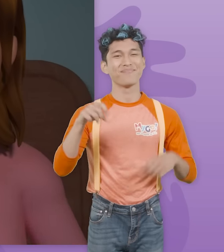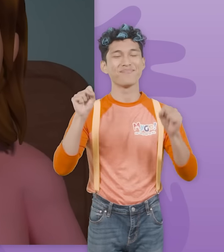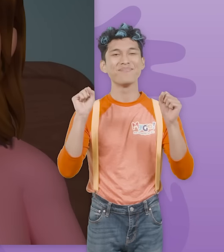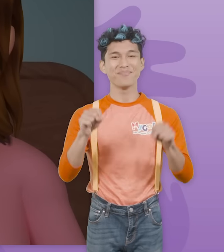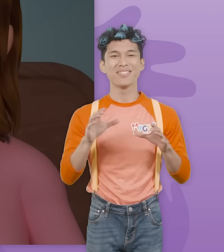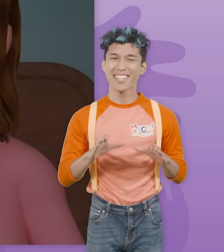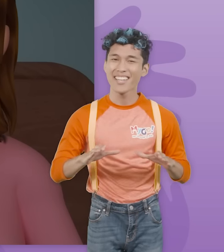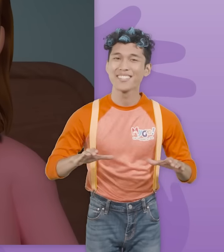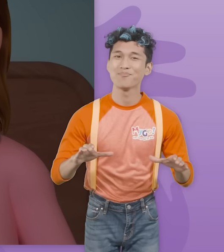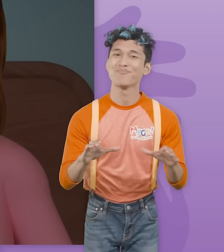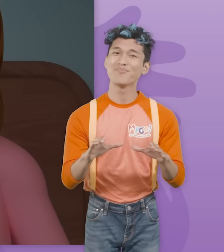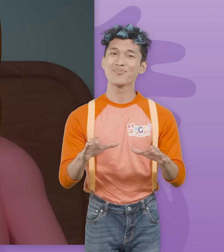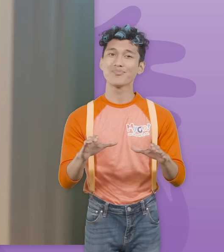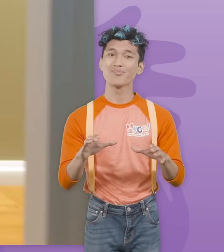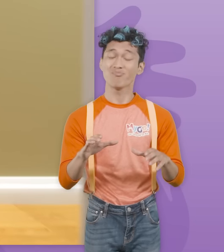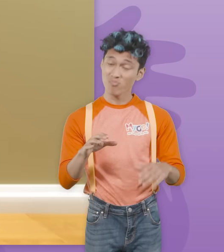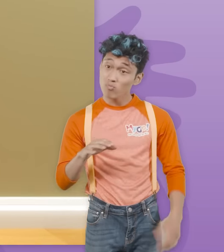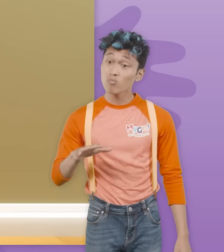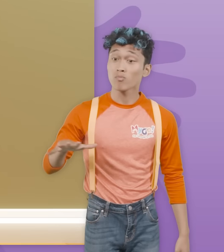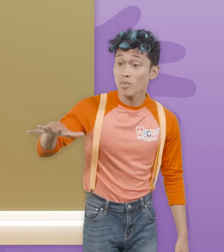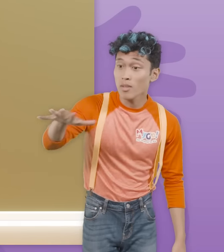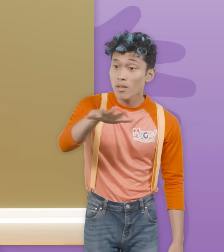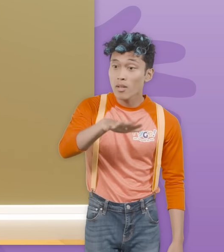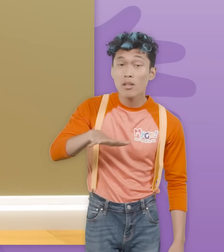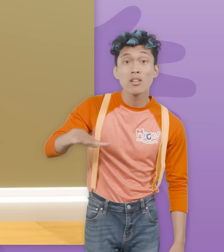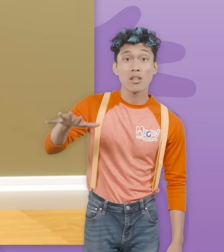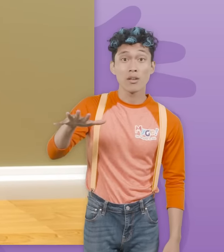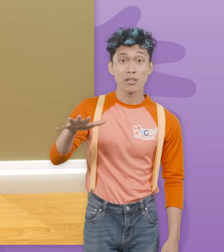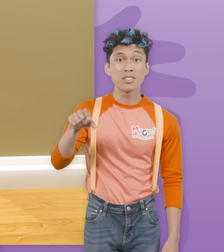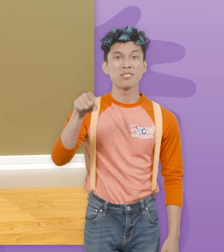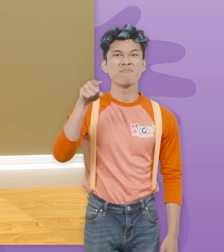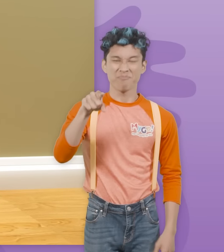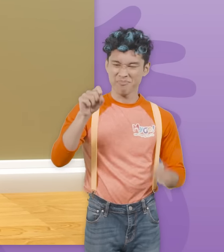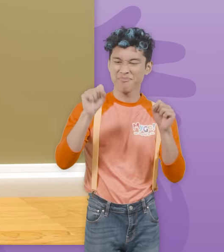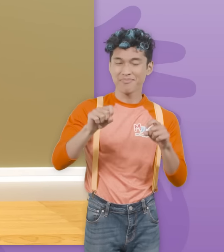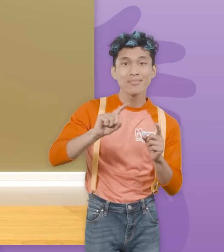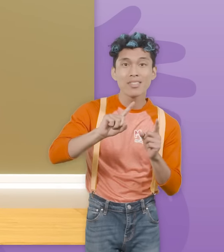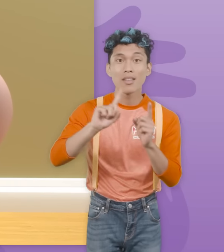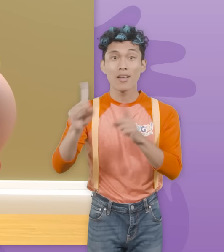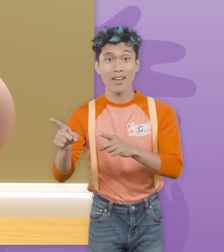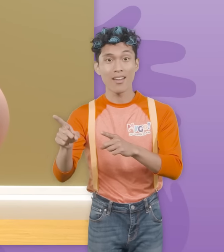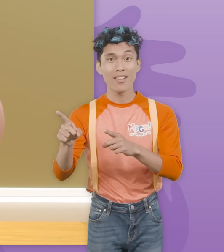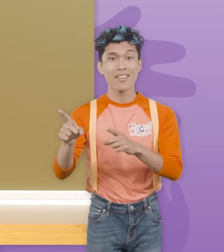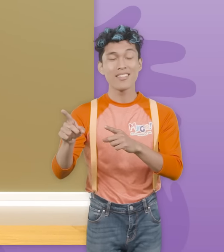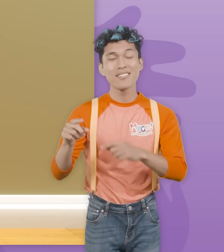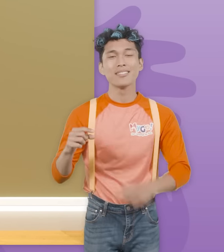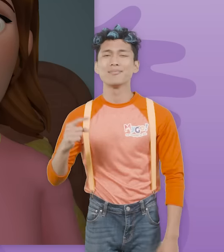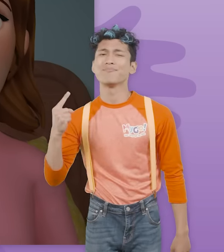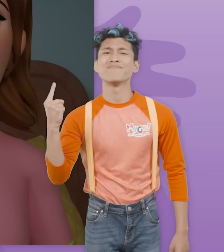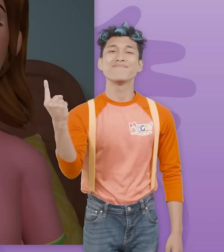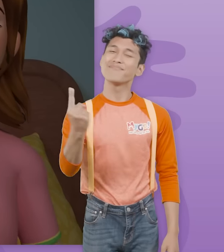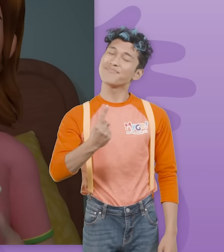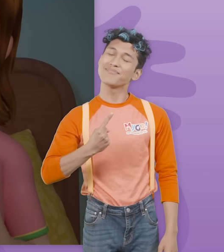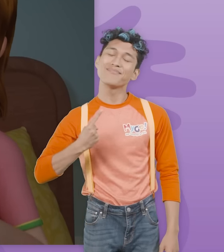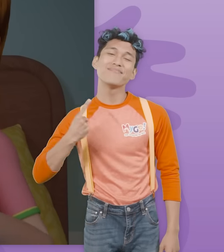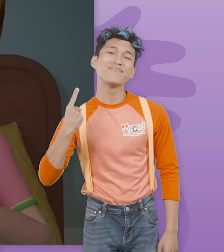you can do There's a place that you can go